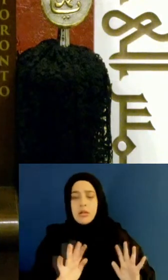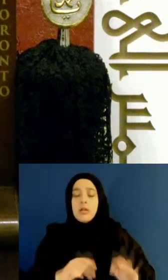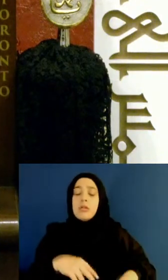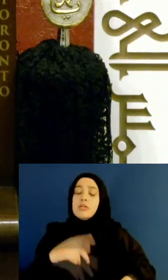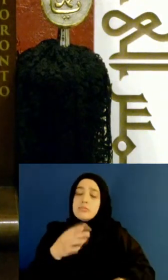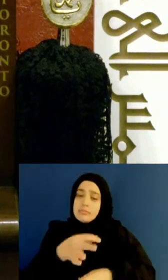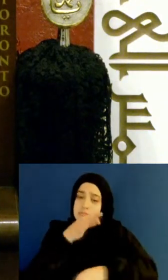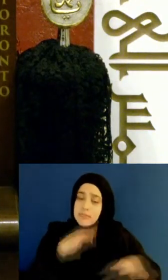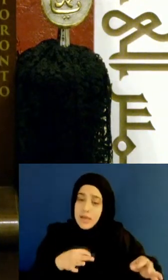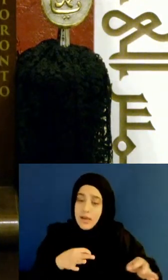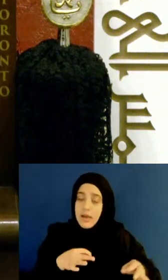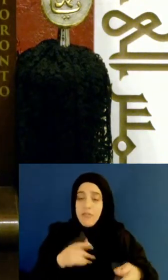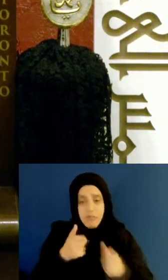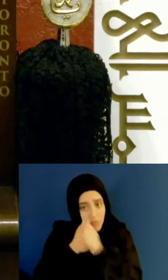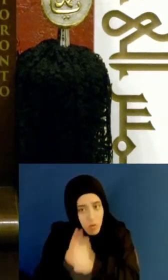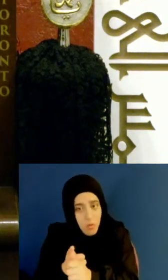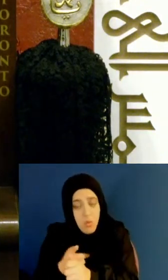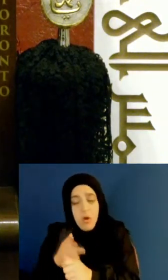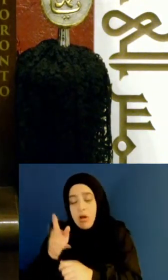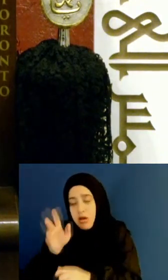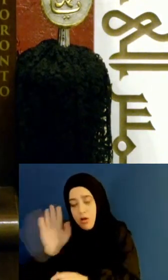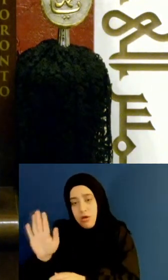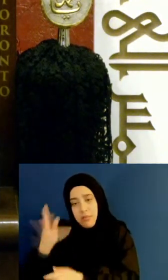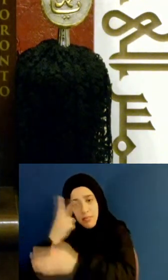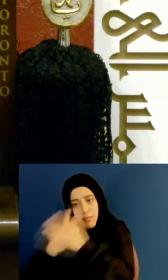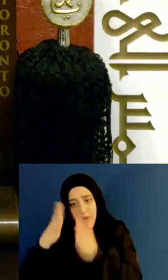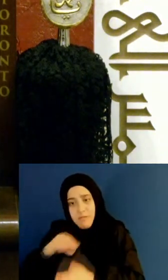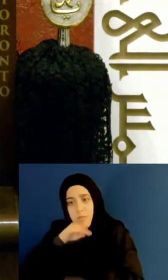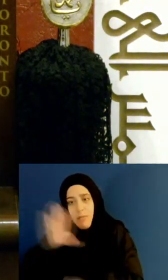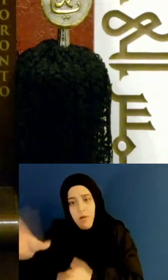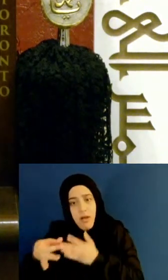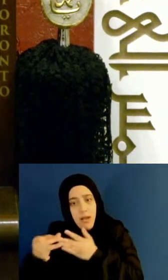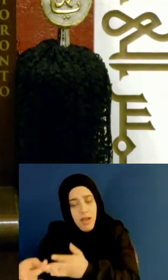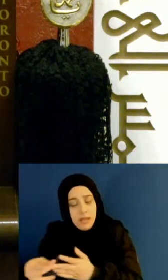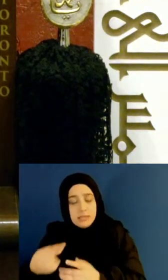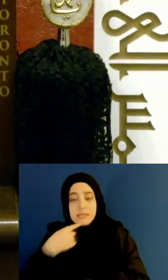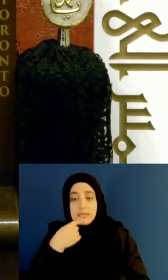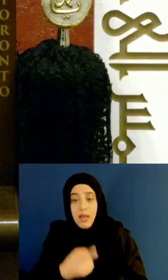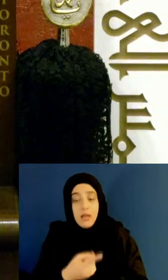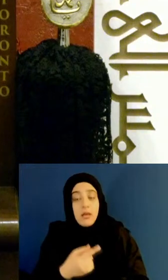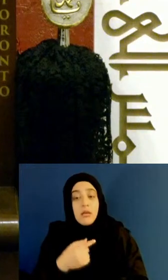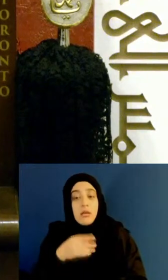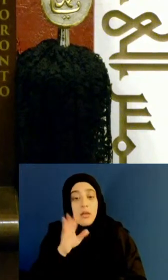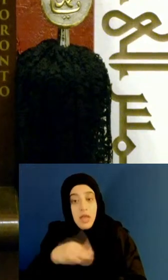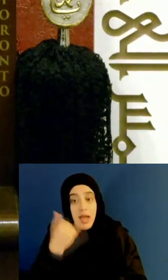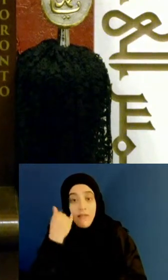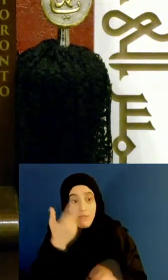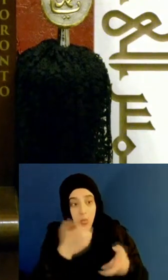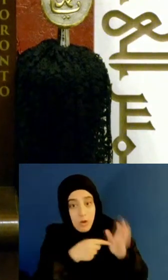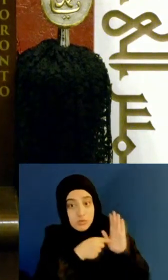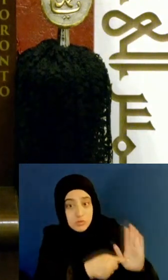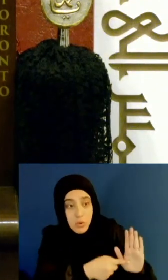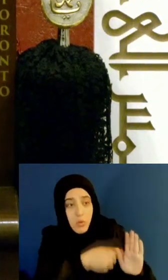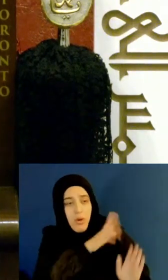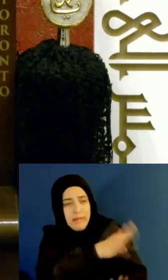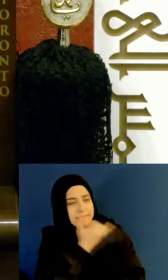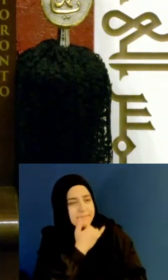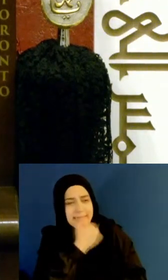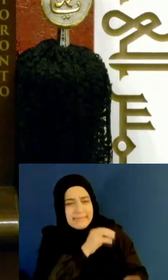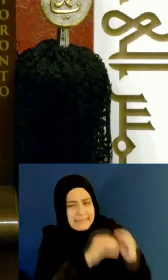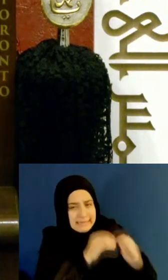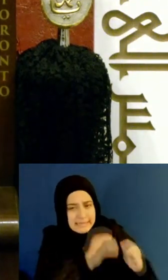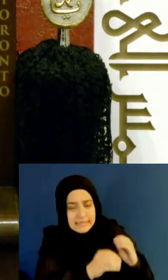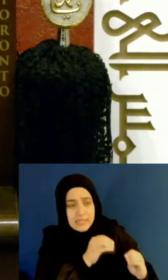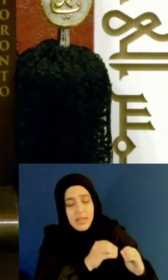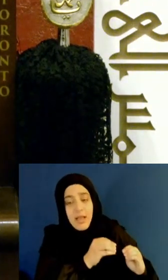Ma'ruf, Nahi anil Munkar, is that when you want to provide guidance towards somebody, you want to correct somebody's mistake with all the other conditions that